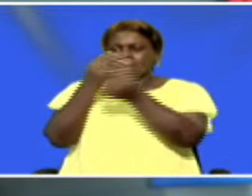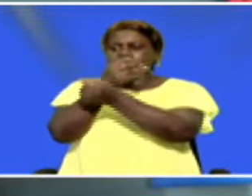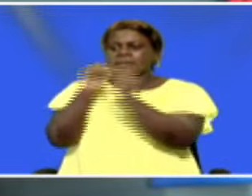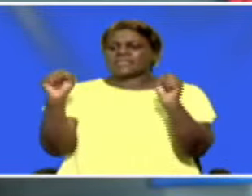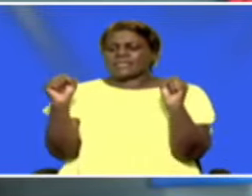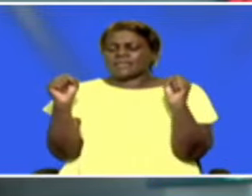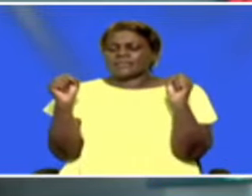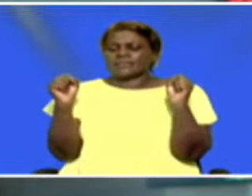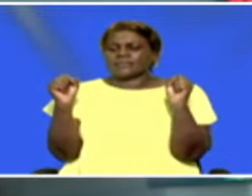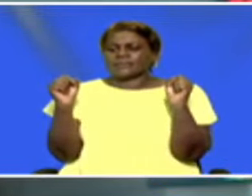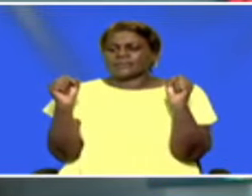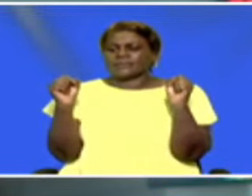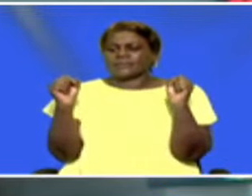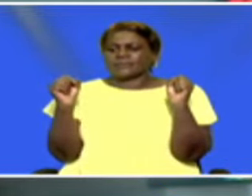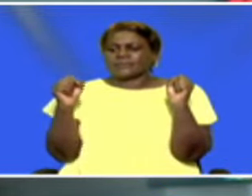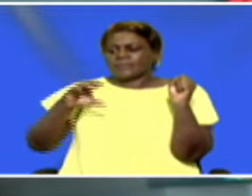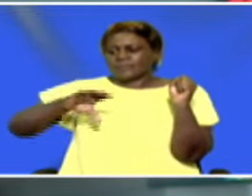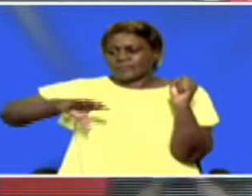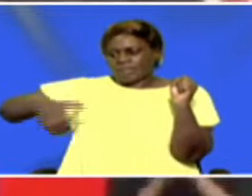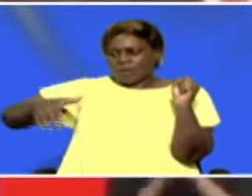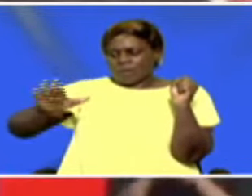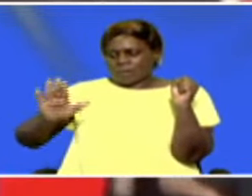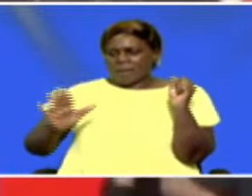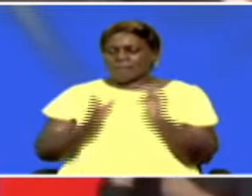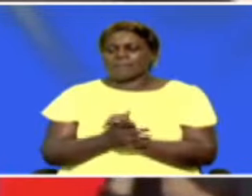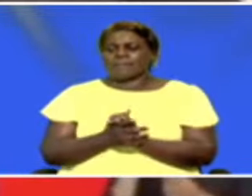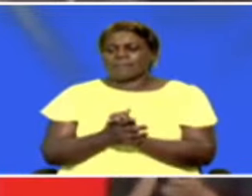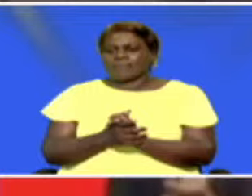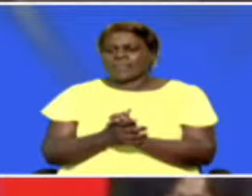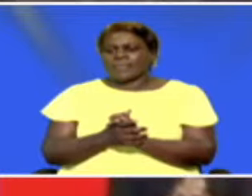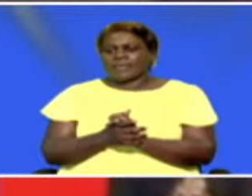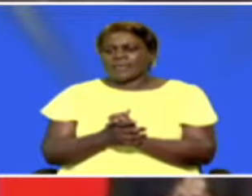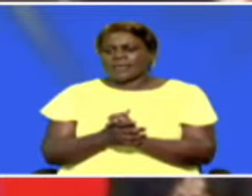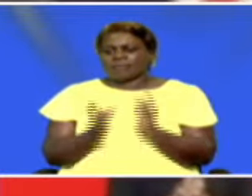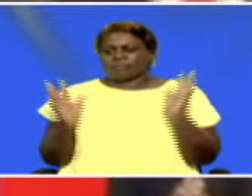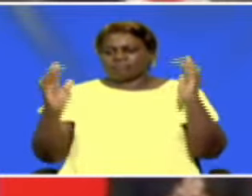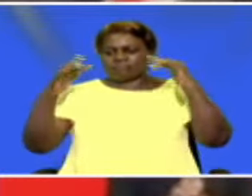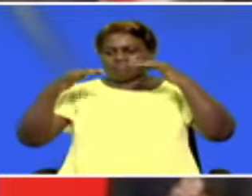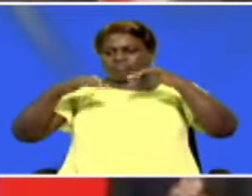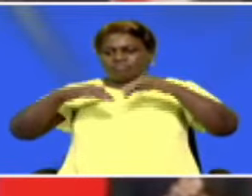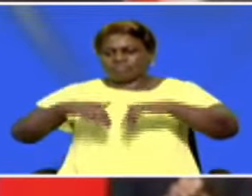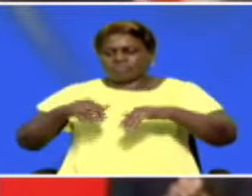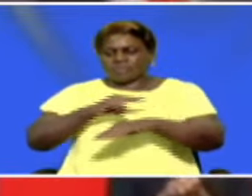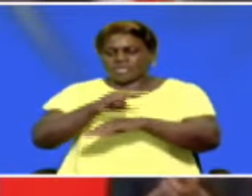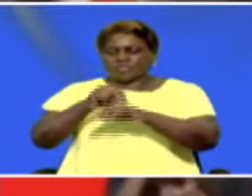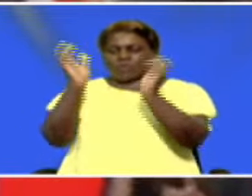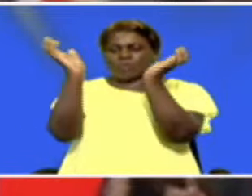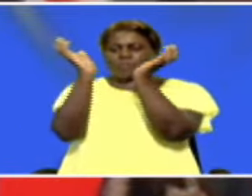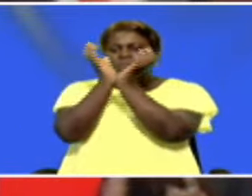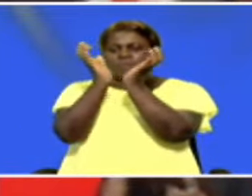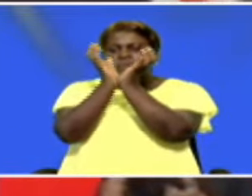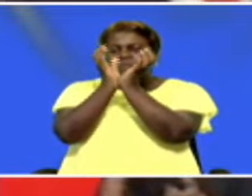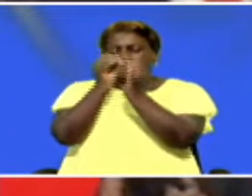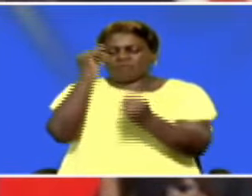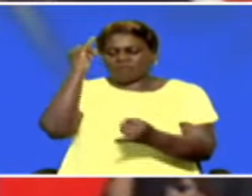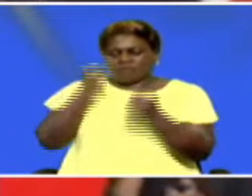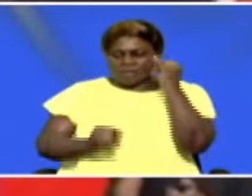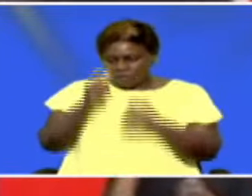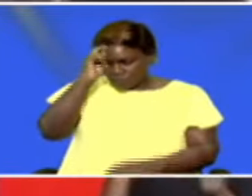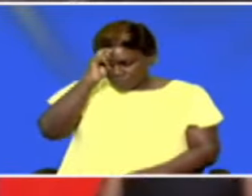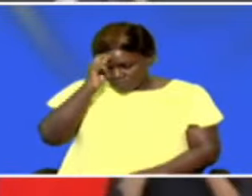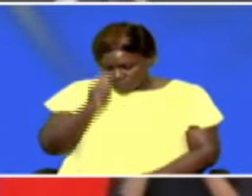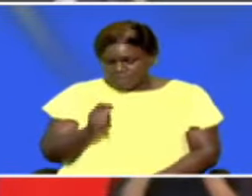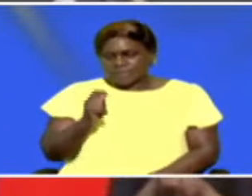Saras Chilima, in the capital Lilongwe. Leaders and citizens gathered at the Bingu National Stadium to pay their last respects to their